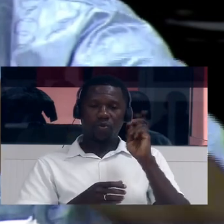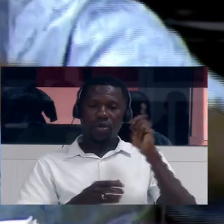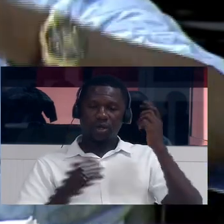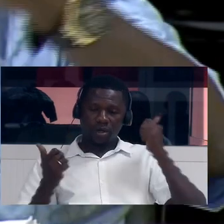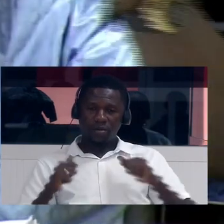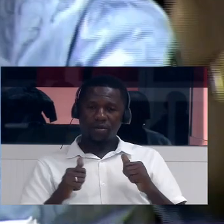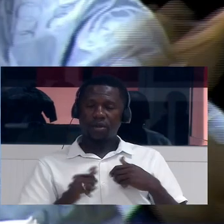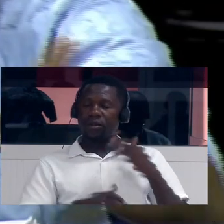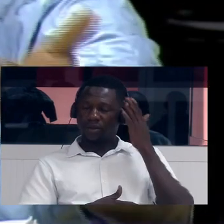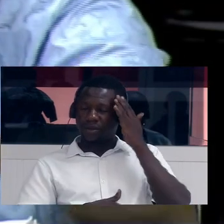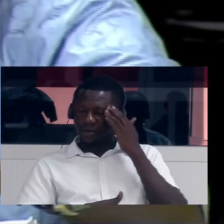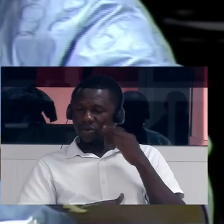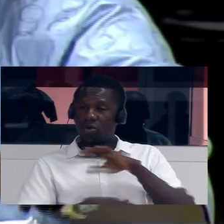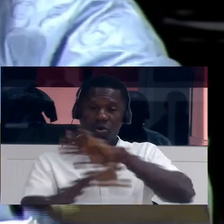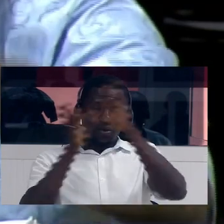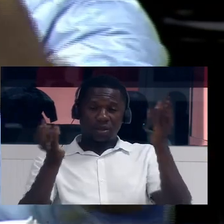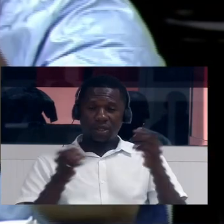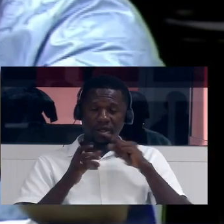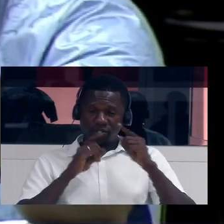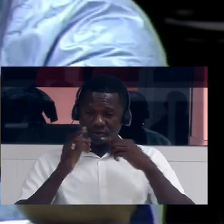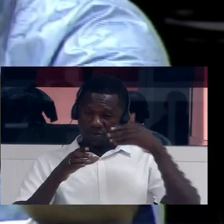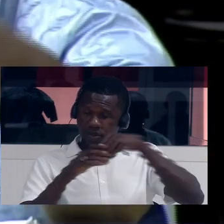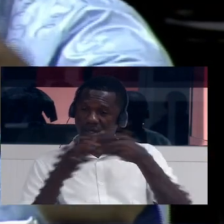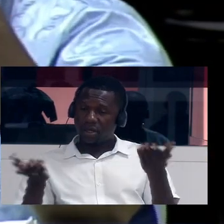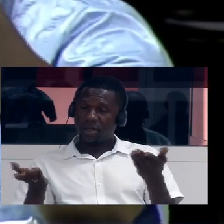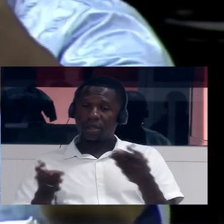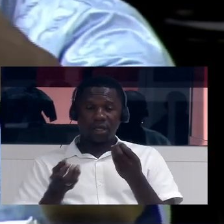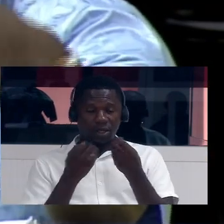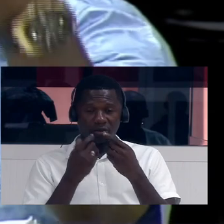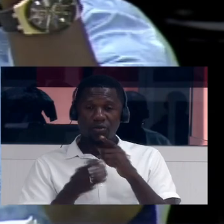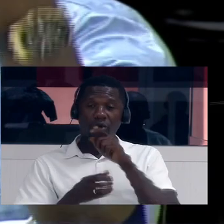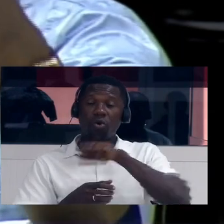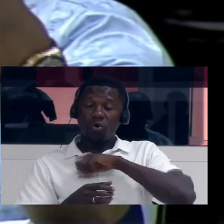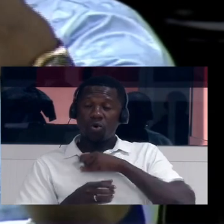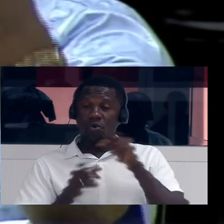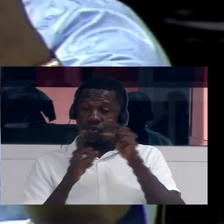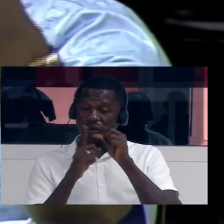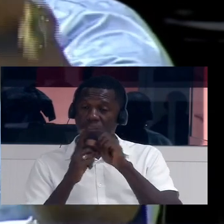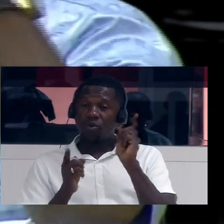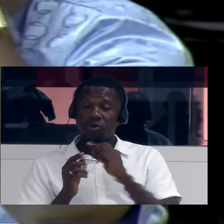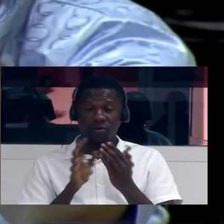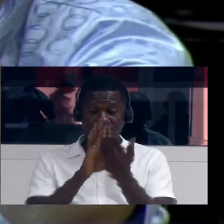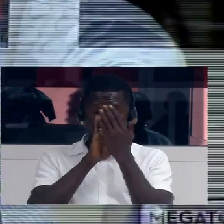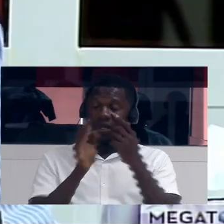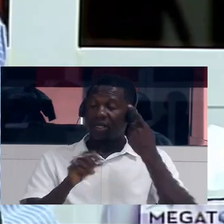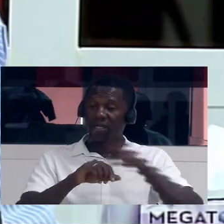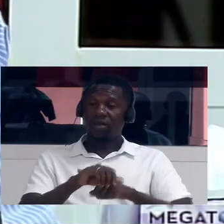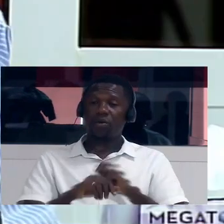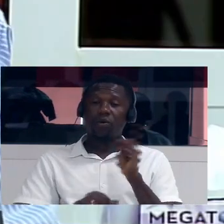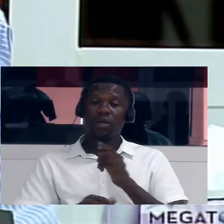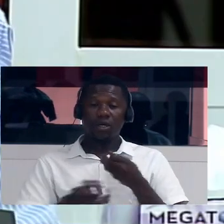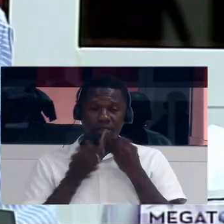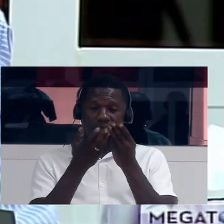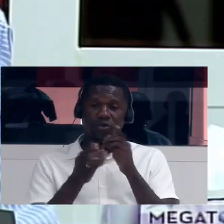know, all that information would be there. Tell us from your own account what you were facing at the time. What I can say to you,